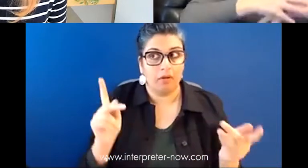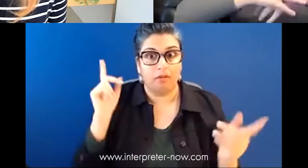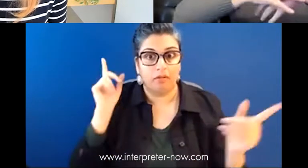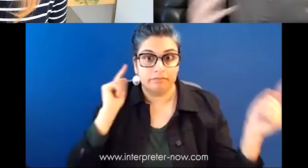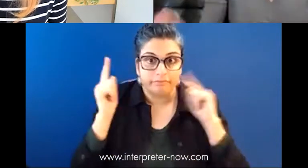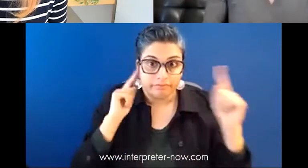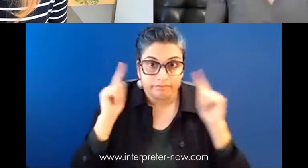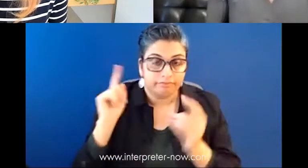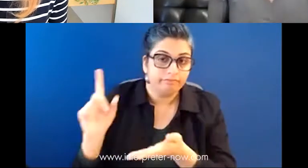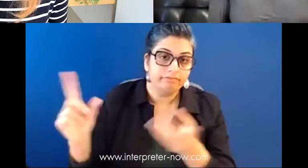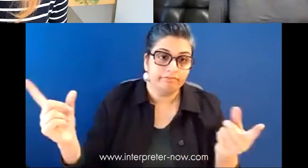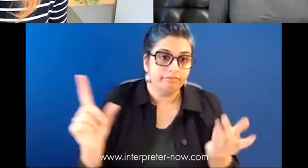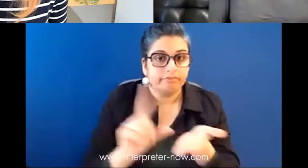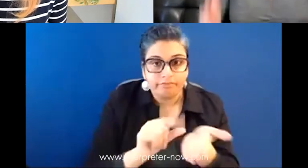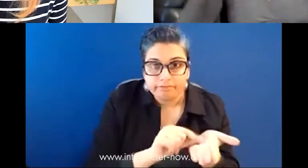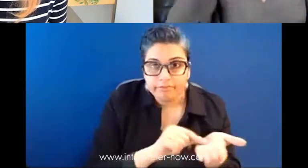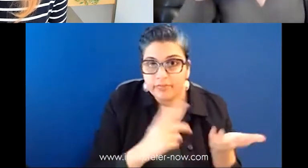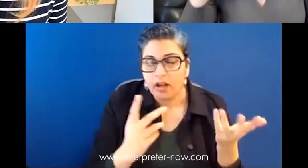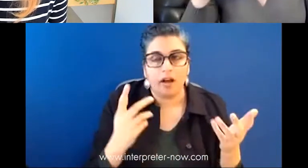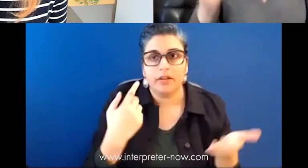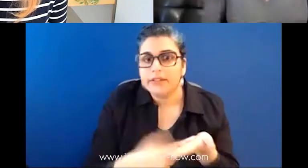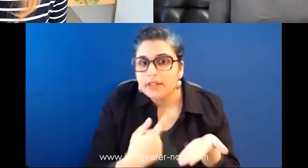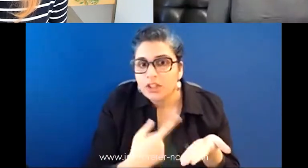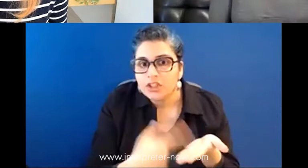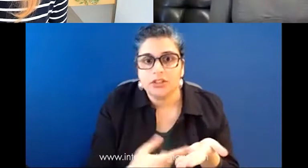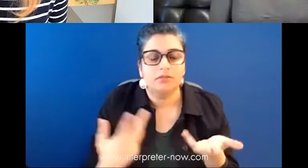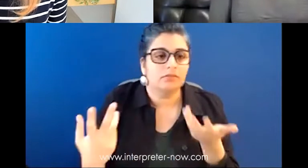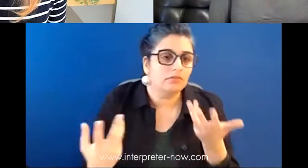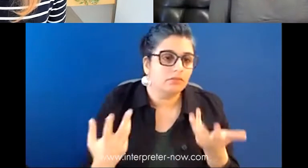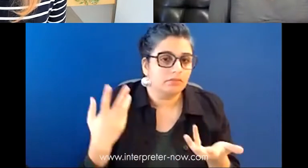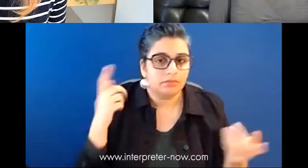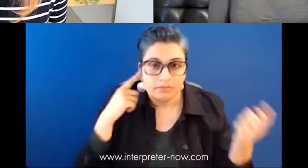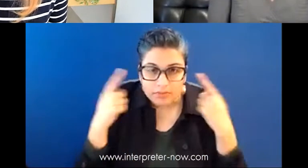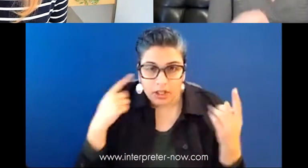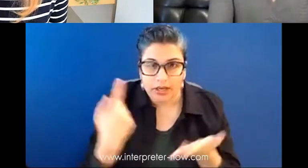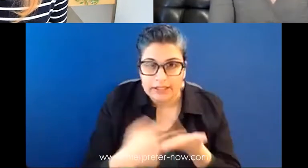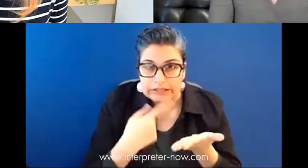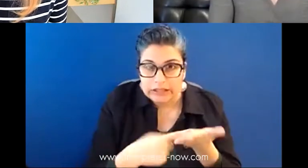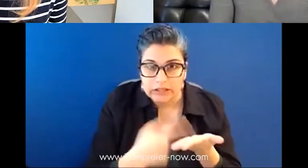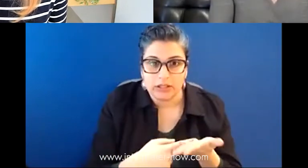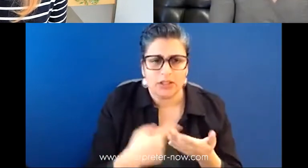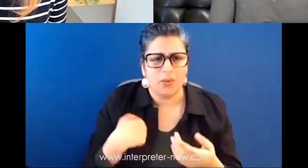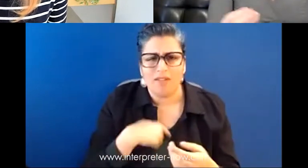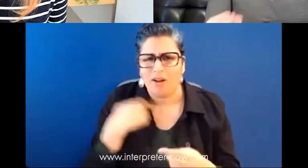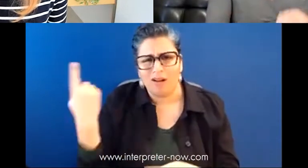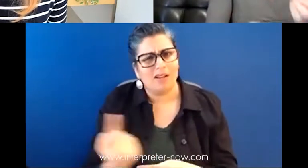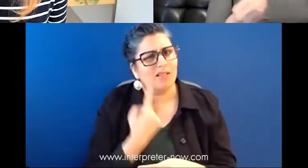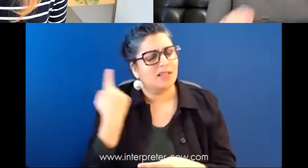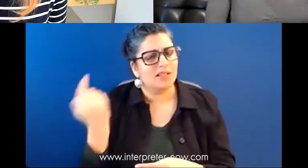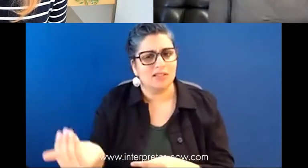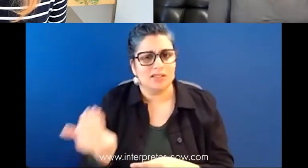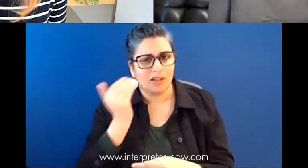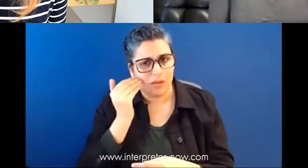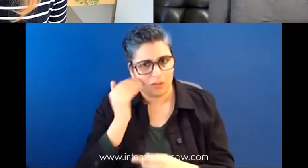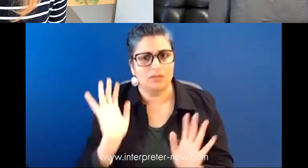being in the office space and hearing that things are being discussed. We have always known that